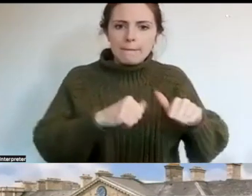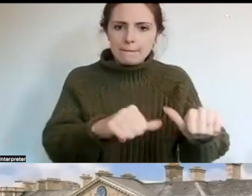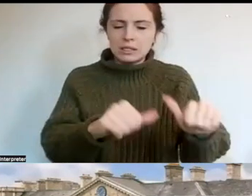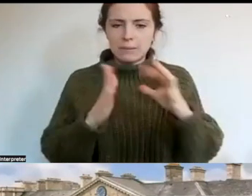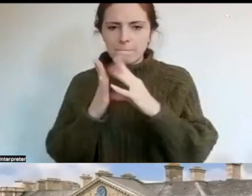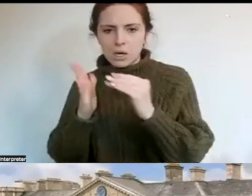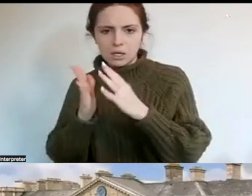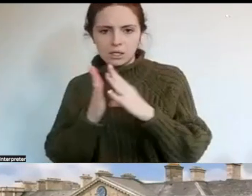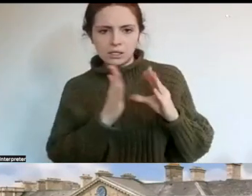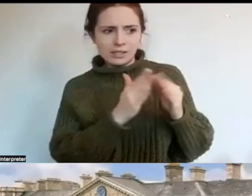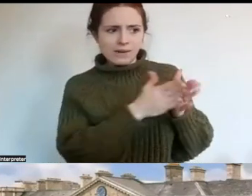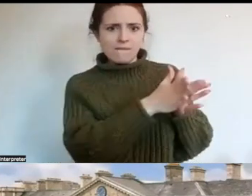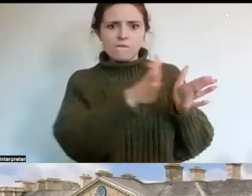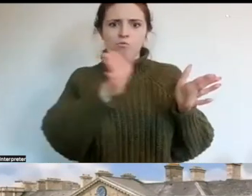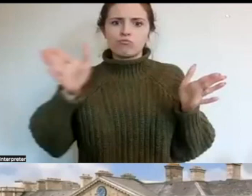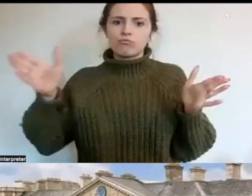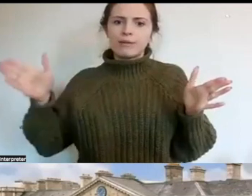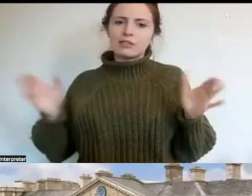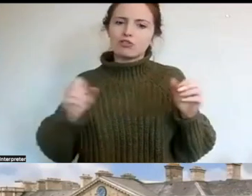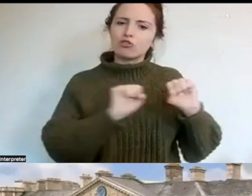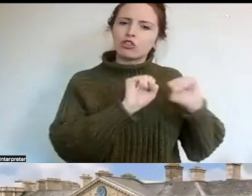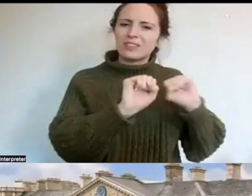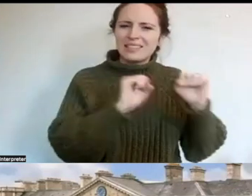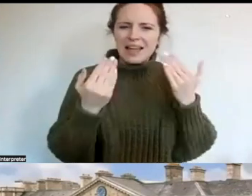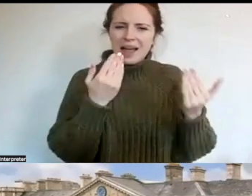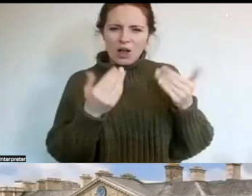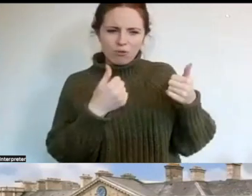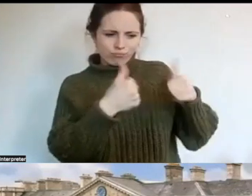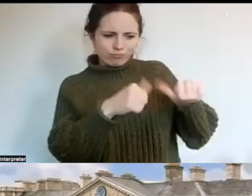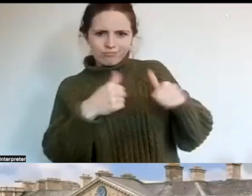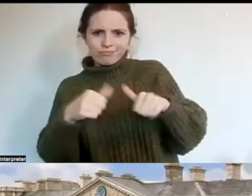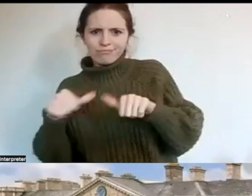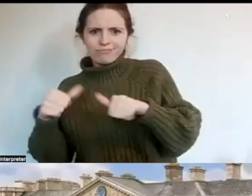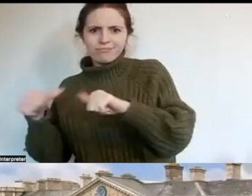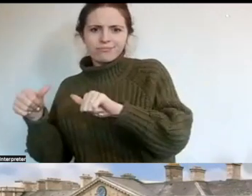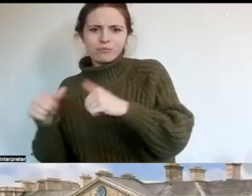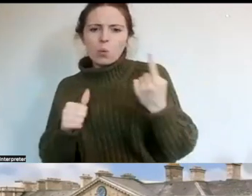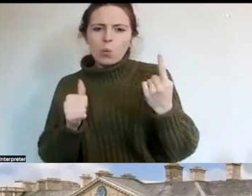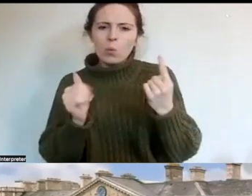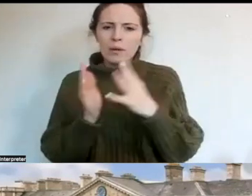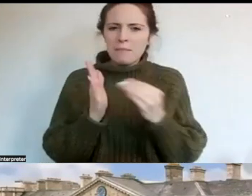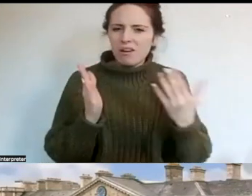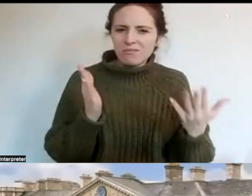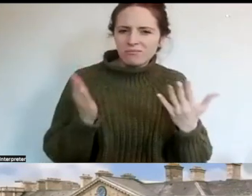across quite a diverse range of different service providers? Fintan, maybe that's one you might want to